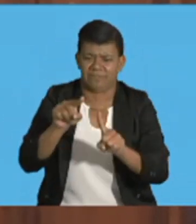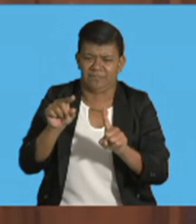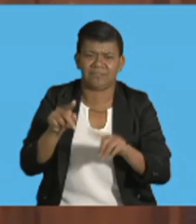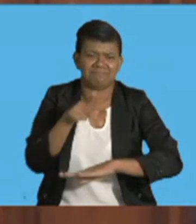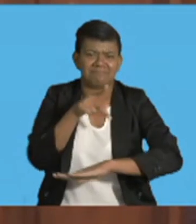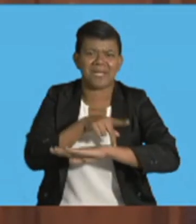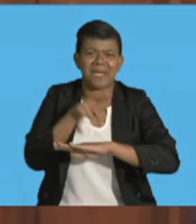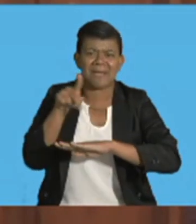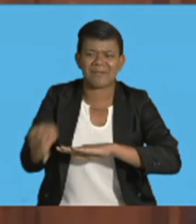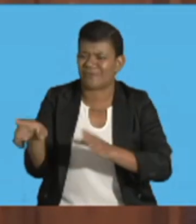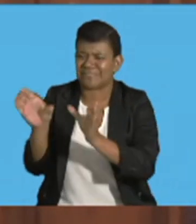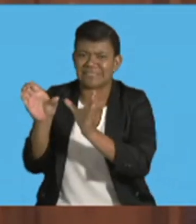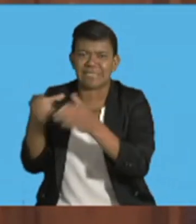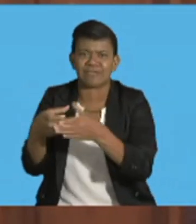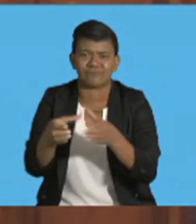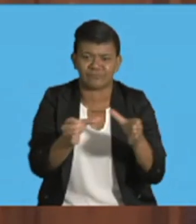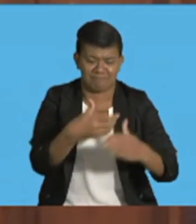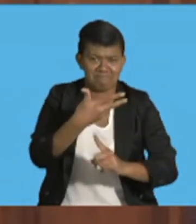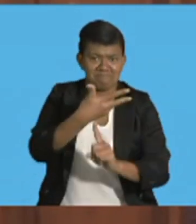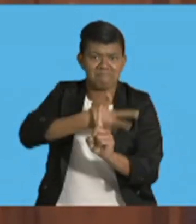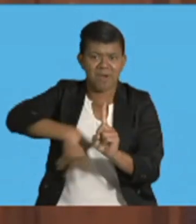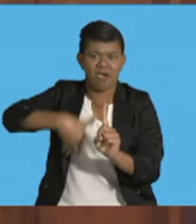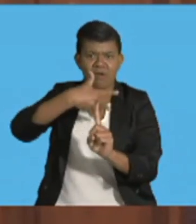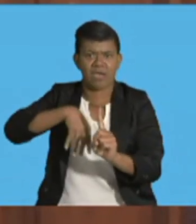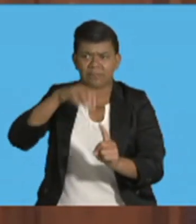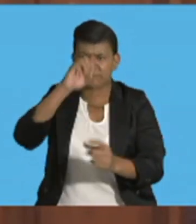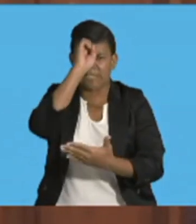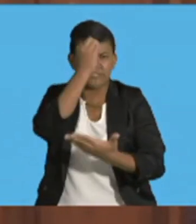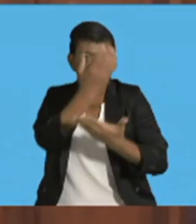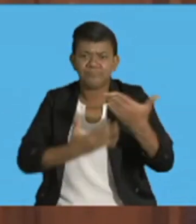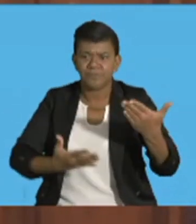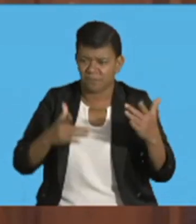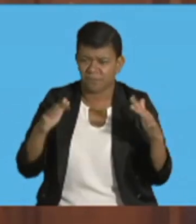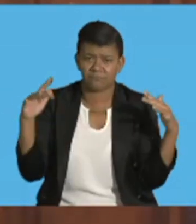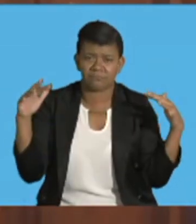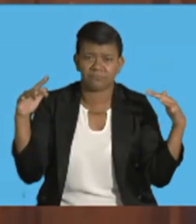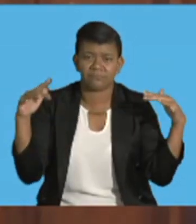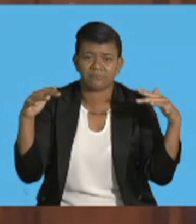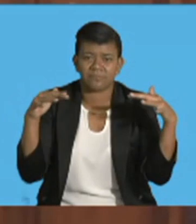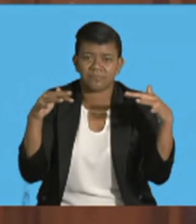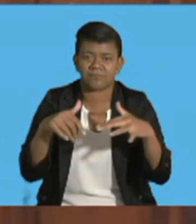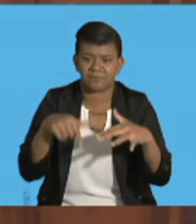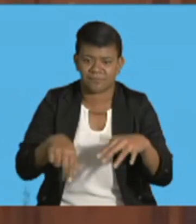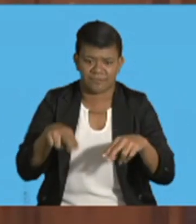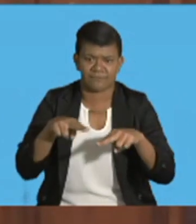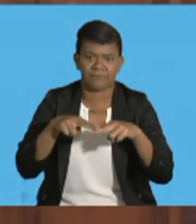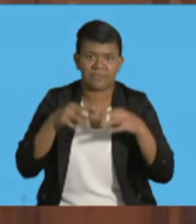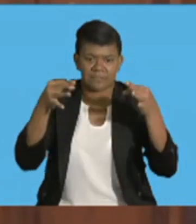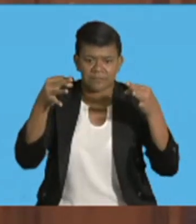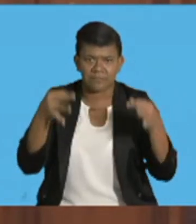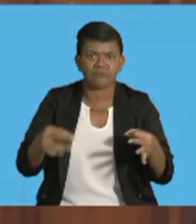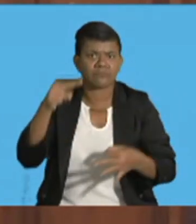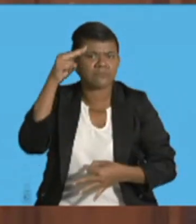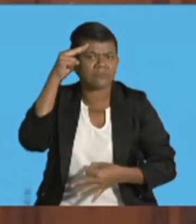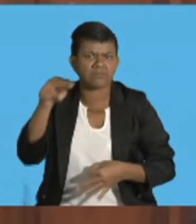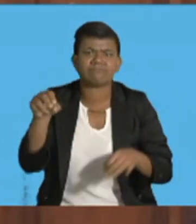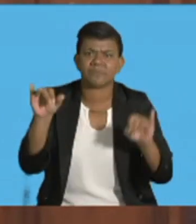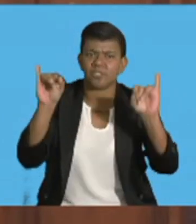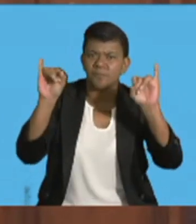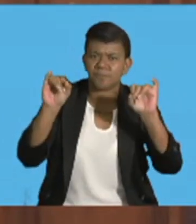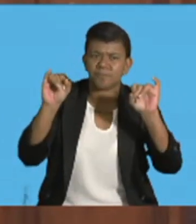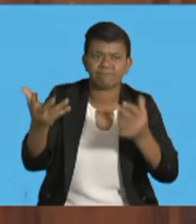international action and advocacy on climate and the sea. And Fiji has taken on the skeptics